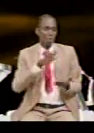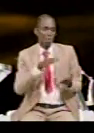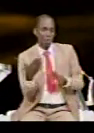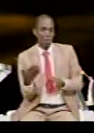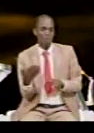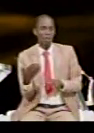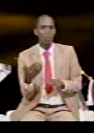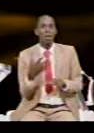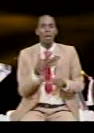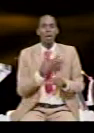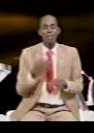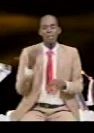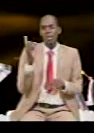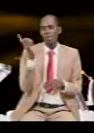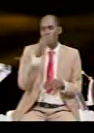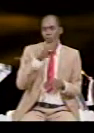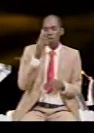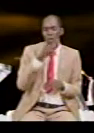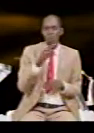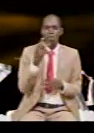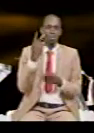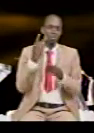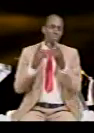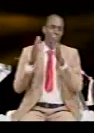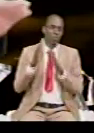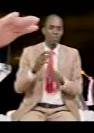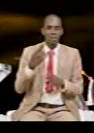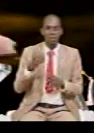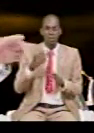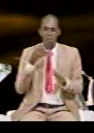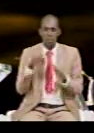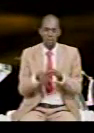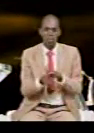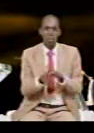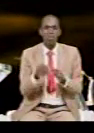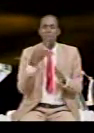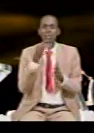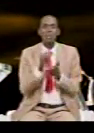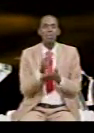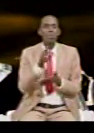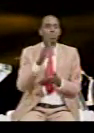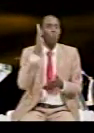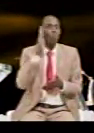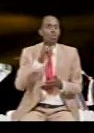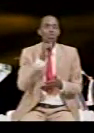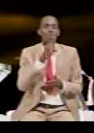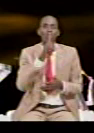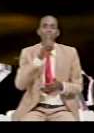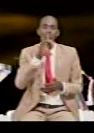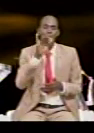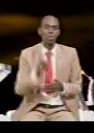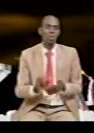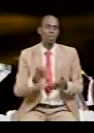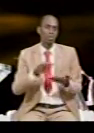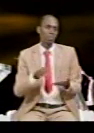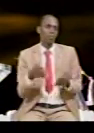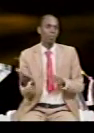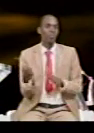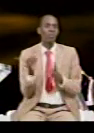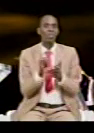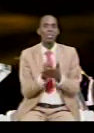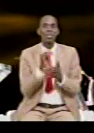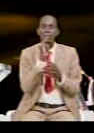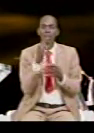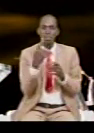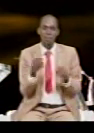false prophet, the serpent came and said, you will not surely die. That's the same sound we are